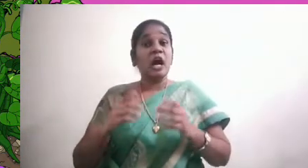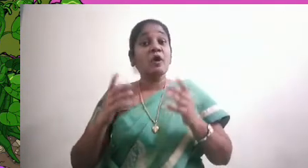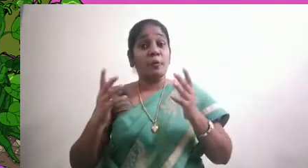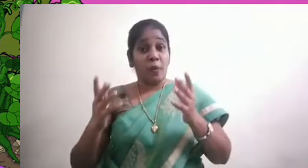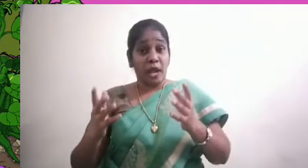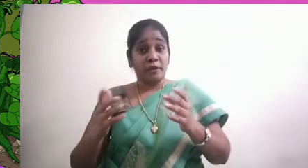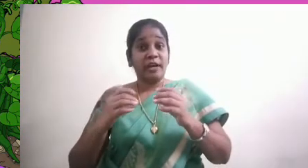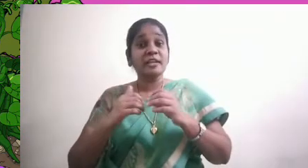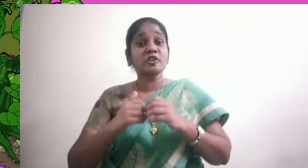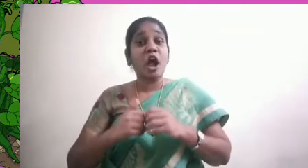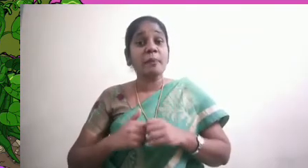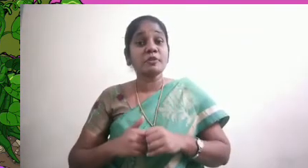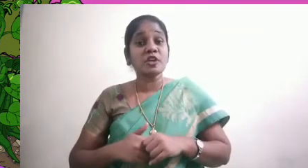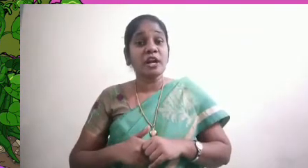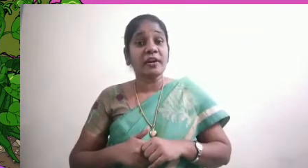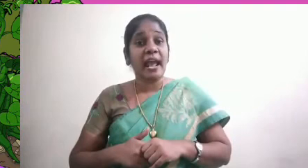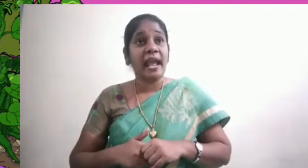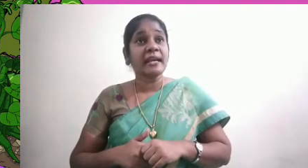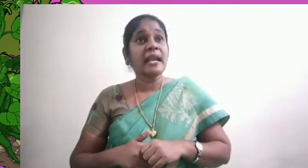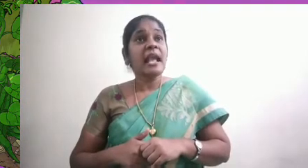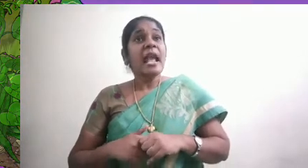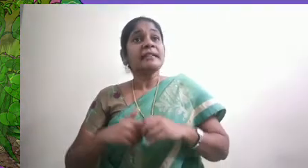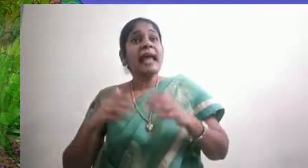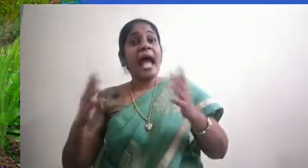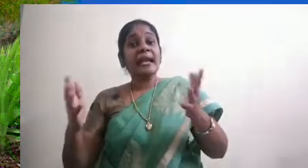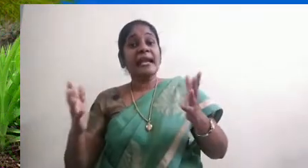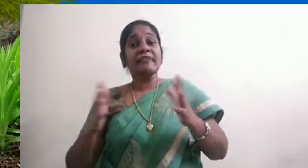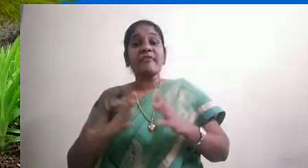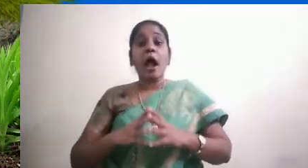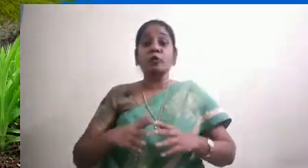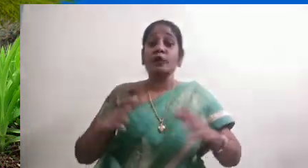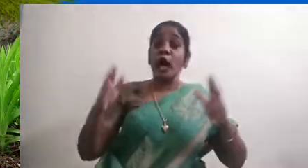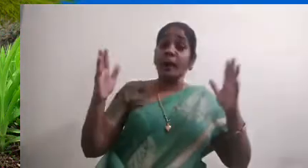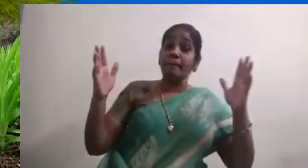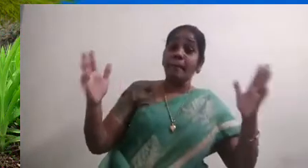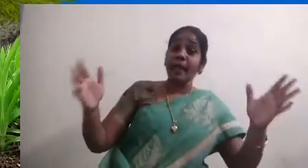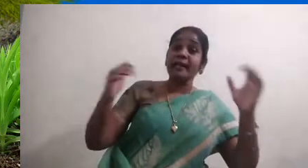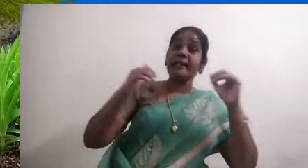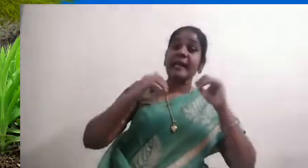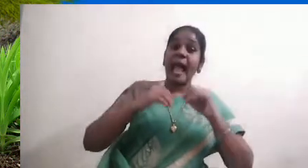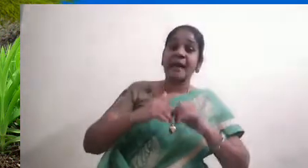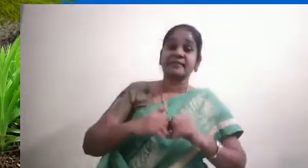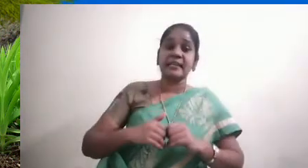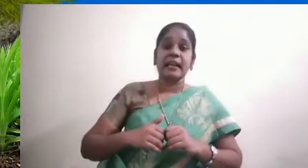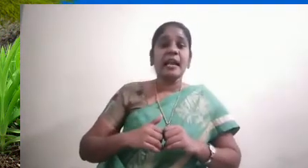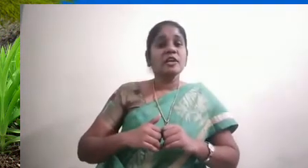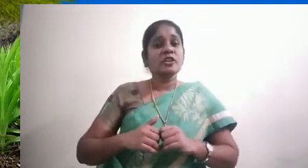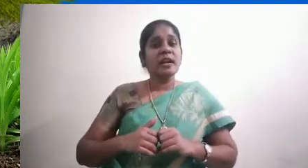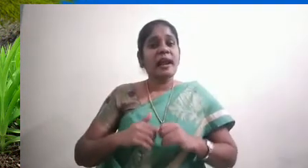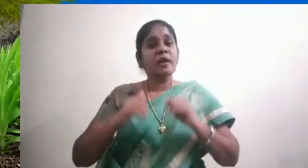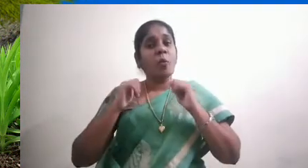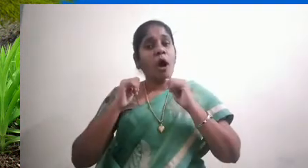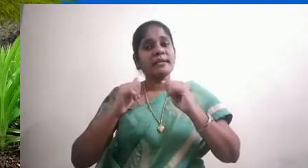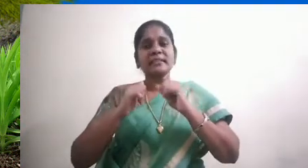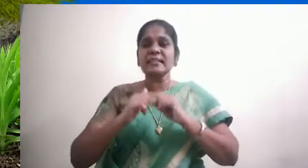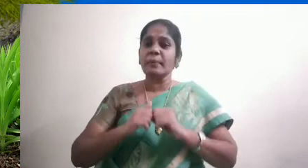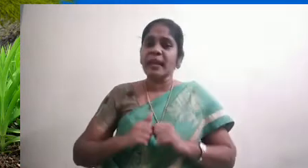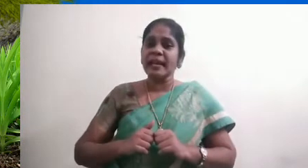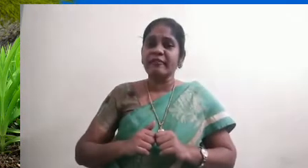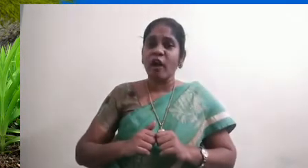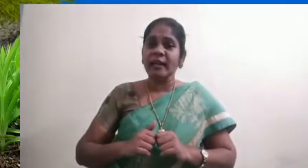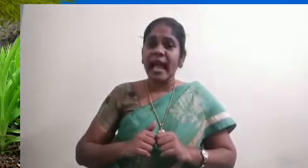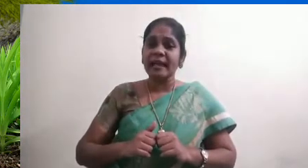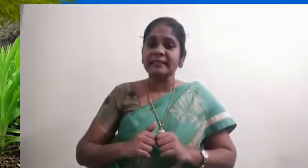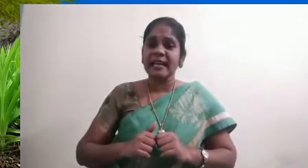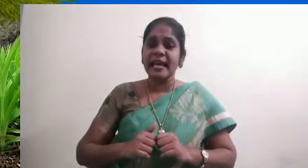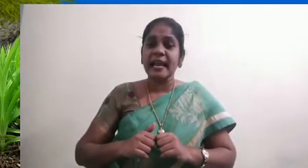reached the very top, children. There he found a big castle. Children, what is the